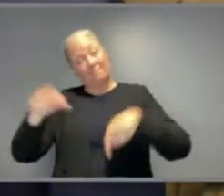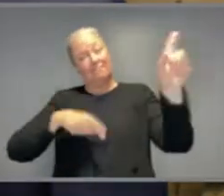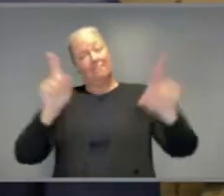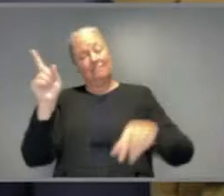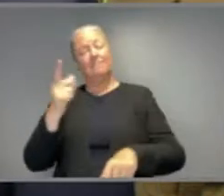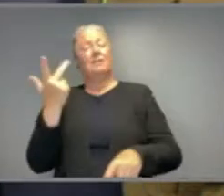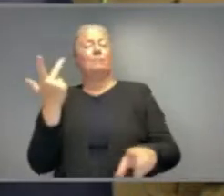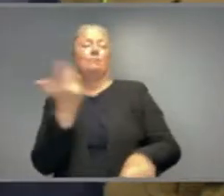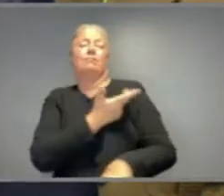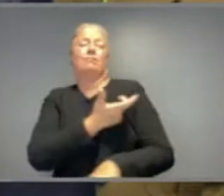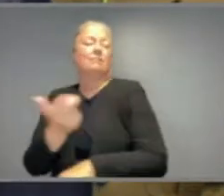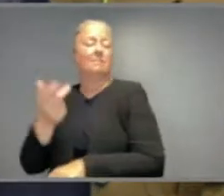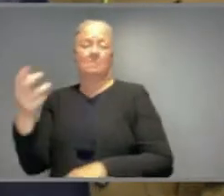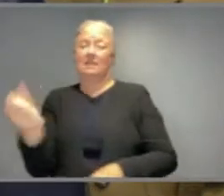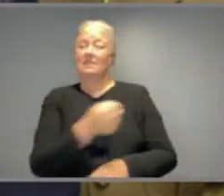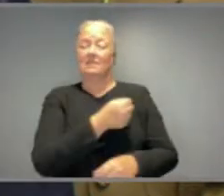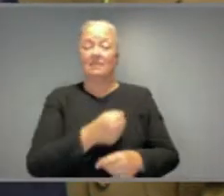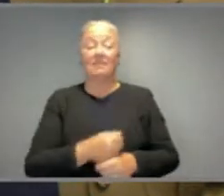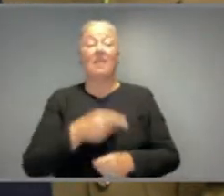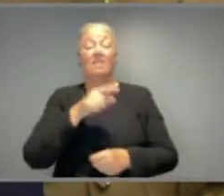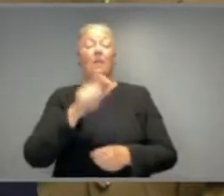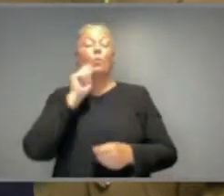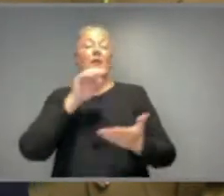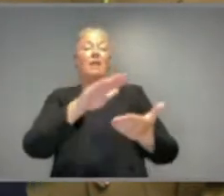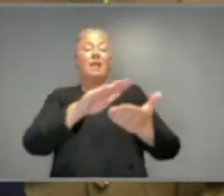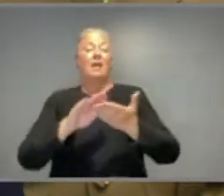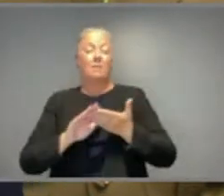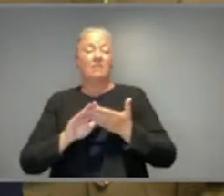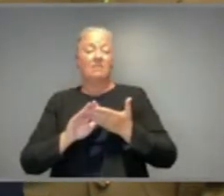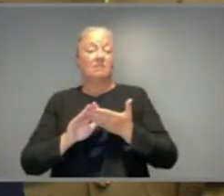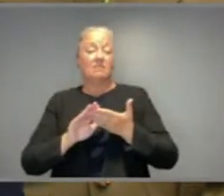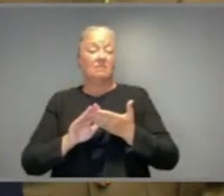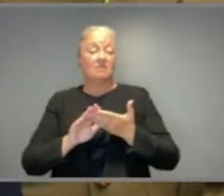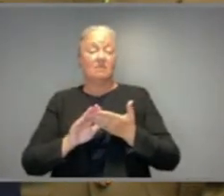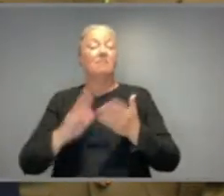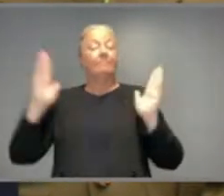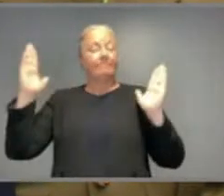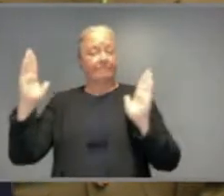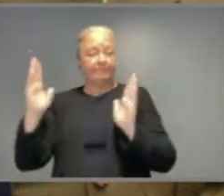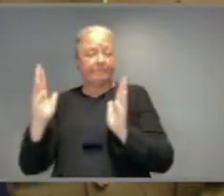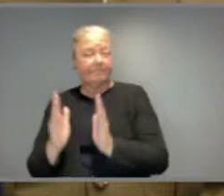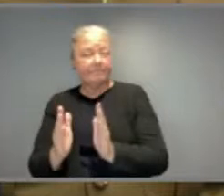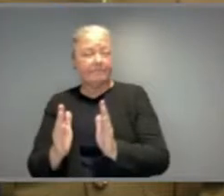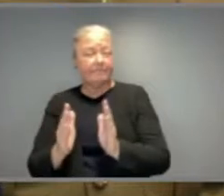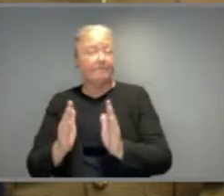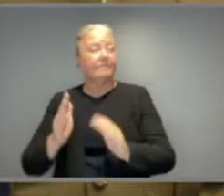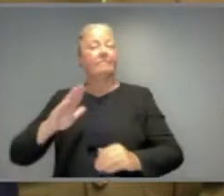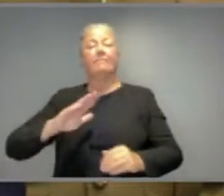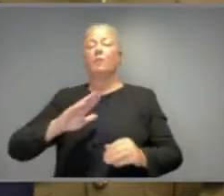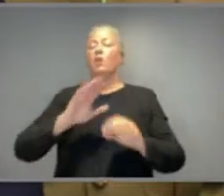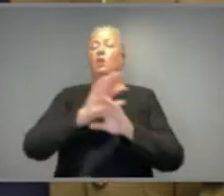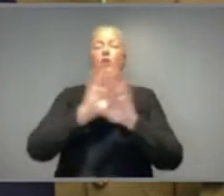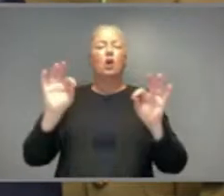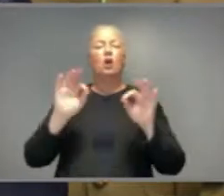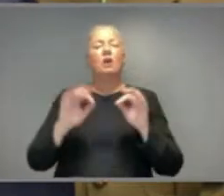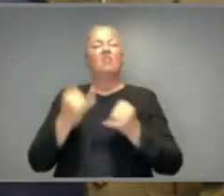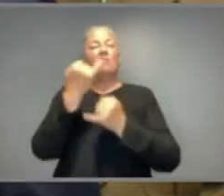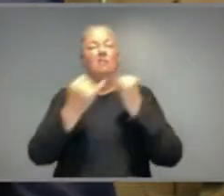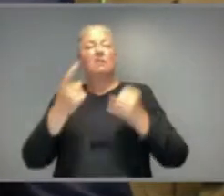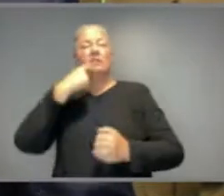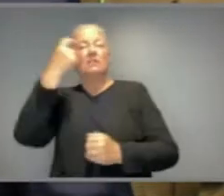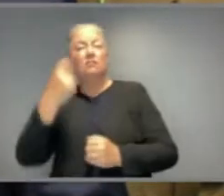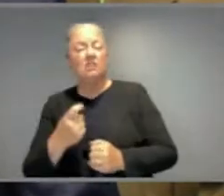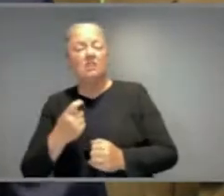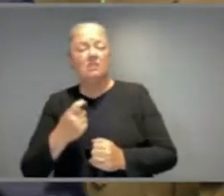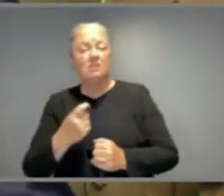is the way out of this crisis, and it is the way to avoid in the future longer, more severe